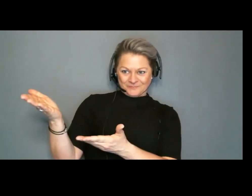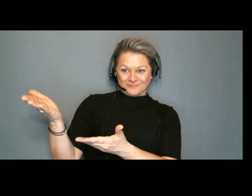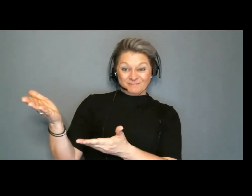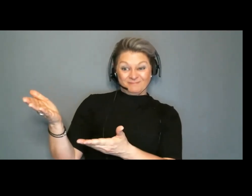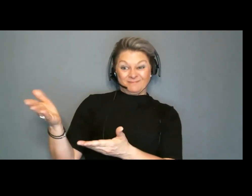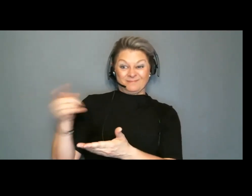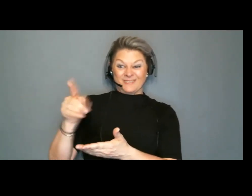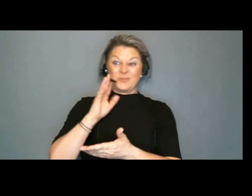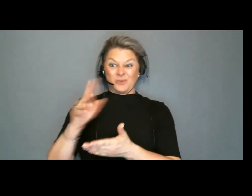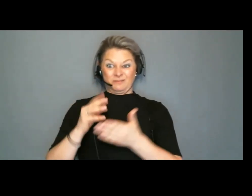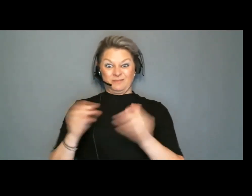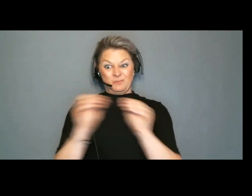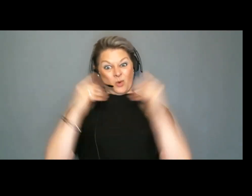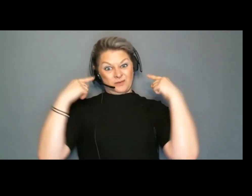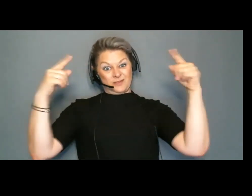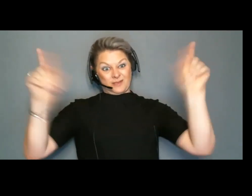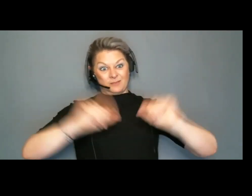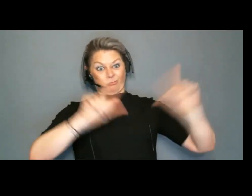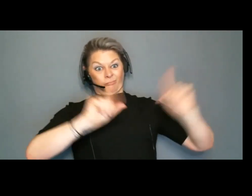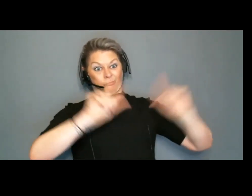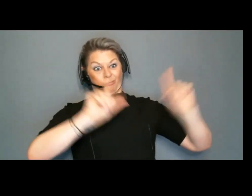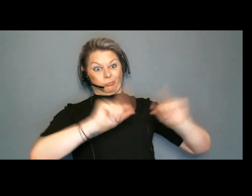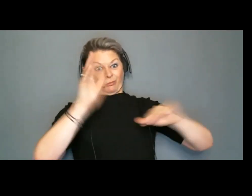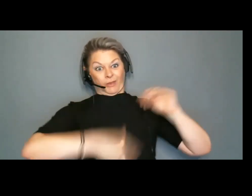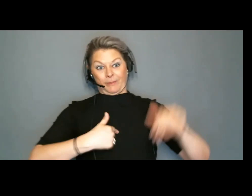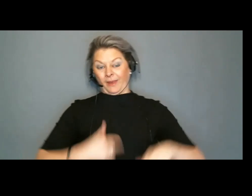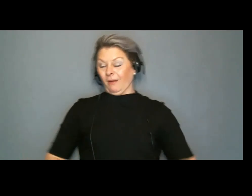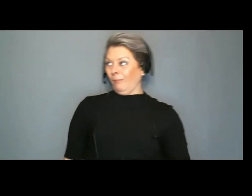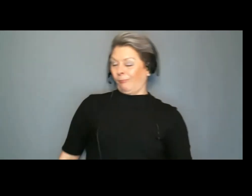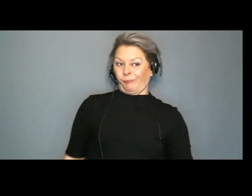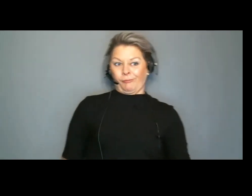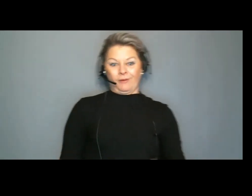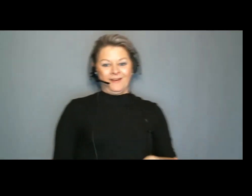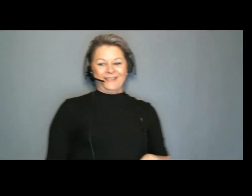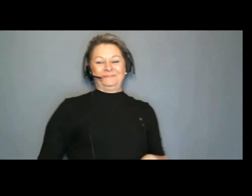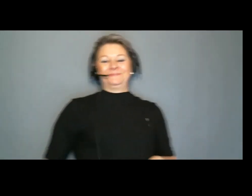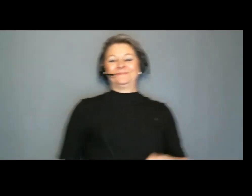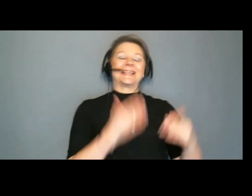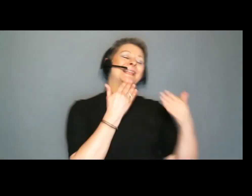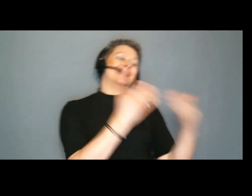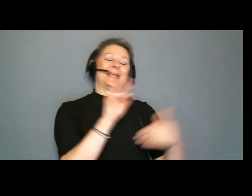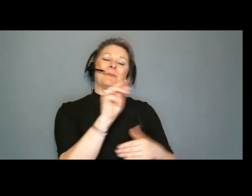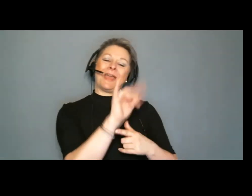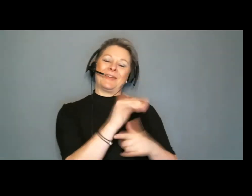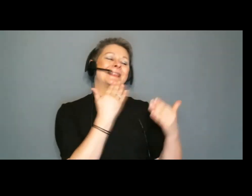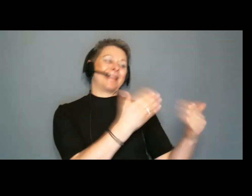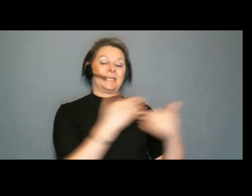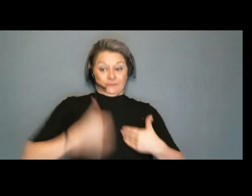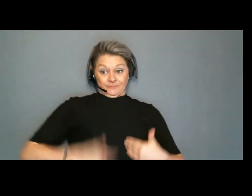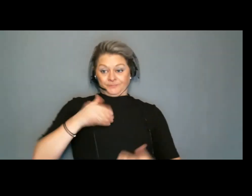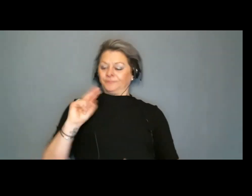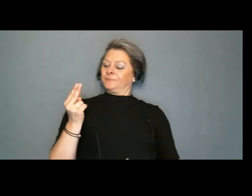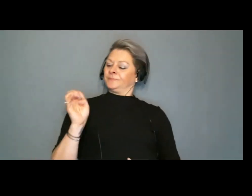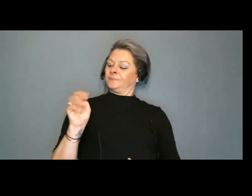his slides than I did at showing mine. Okay. Henry, go ahead. Great. Thank you very much, Mary. I hope I can share my